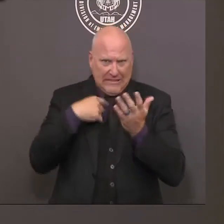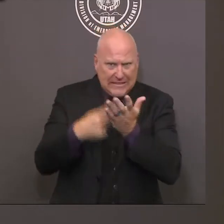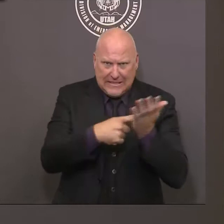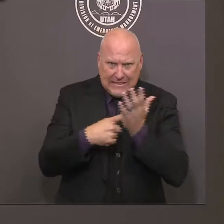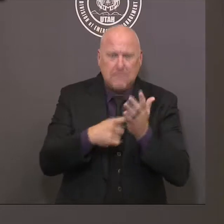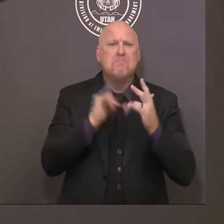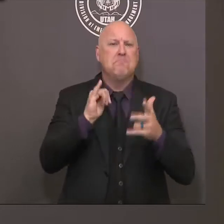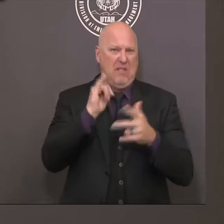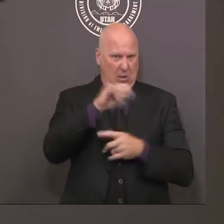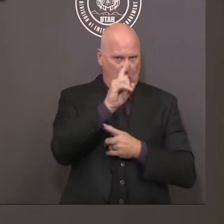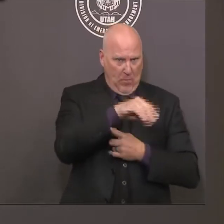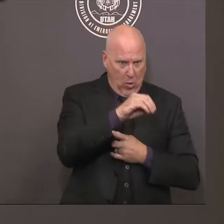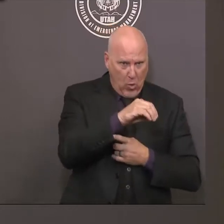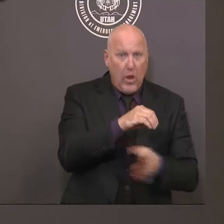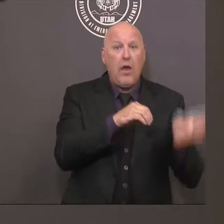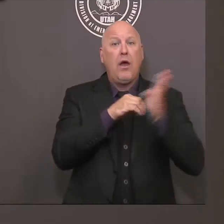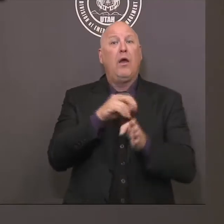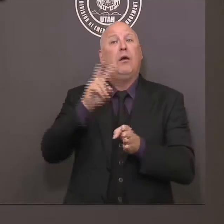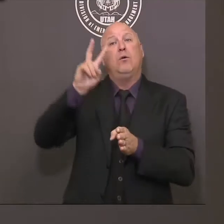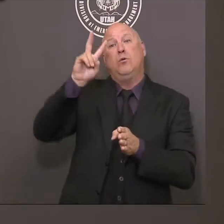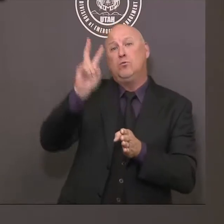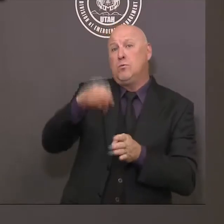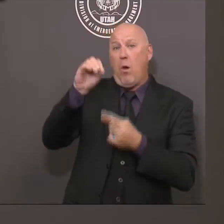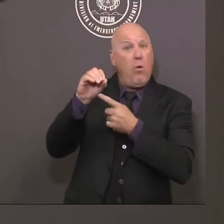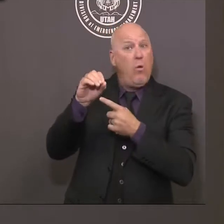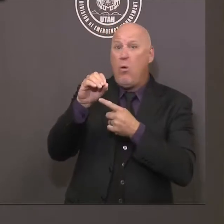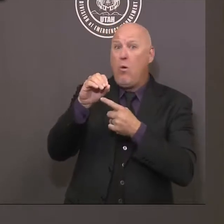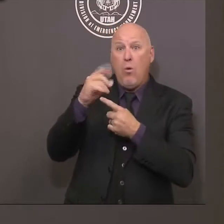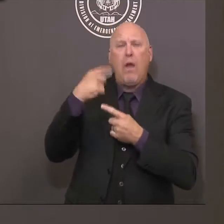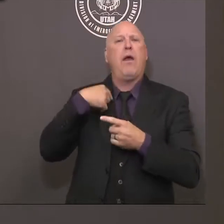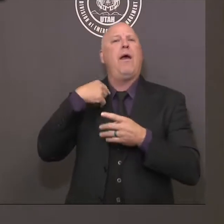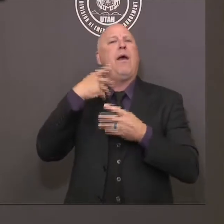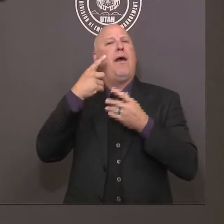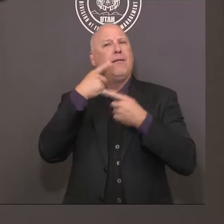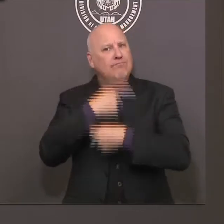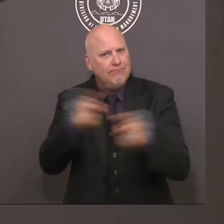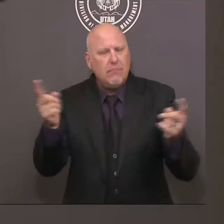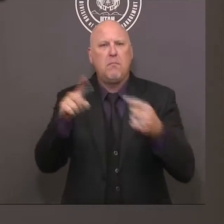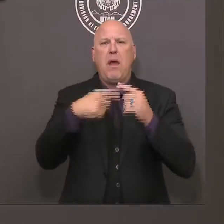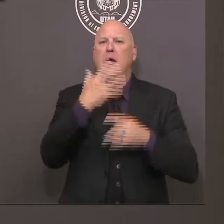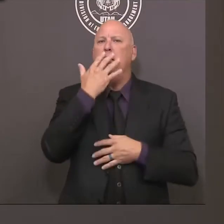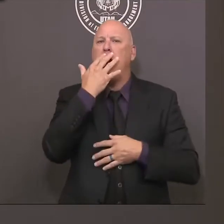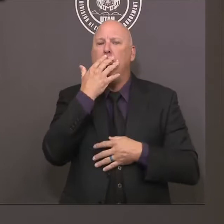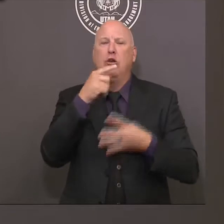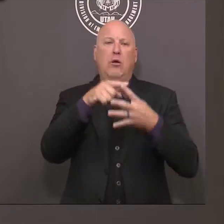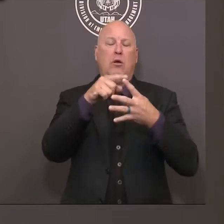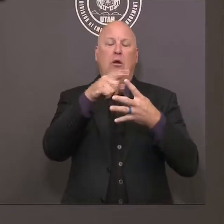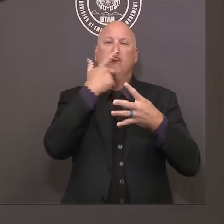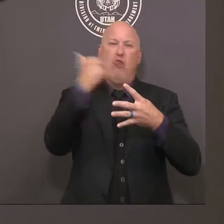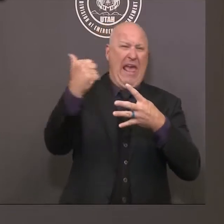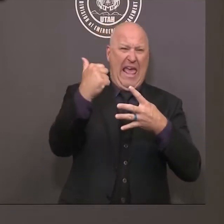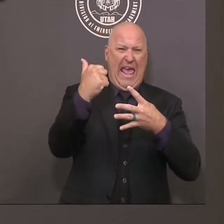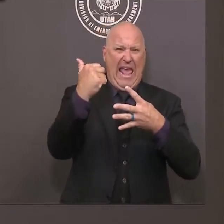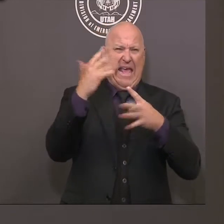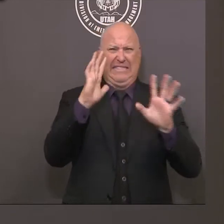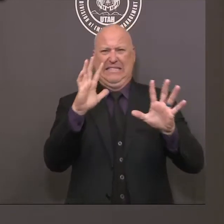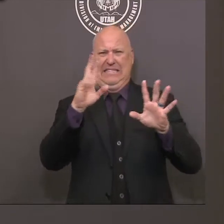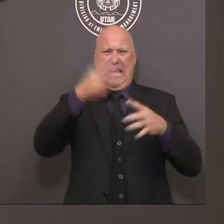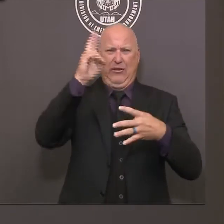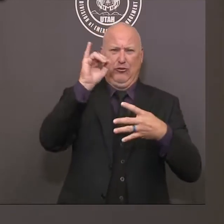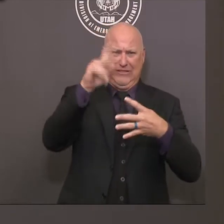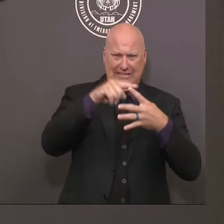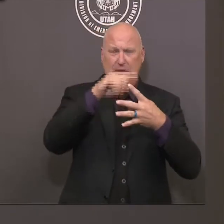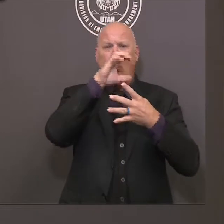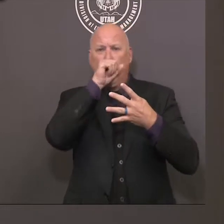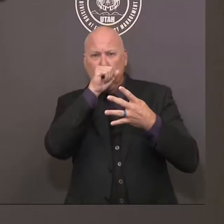guidance. We had the red, orange, yellow, and green. Those data tools have helped us manage us through the